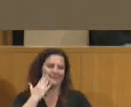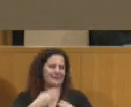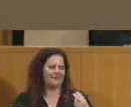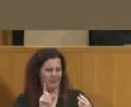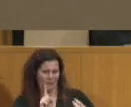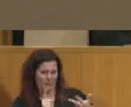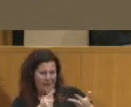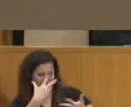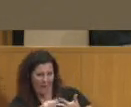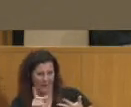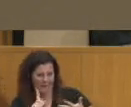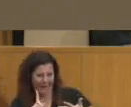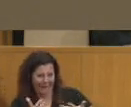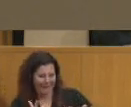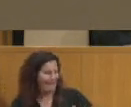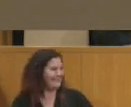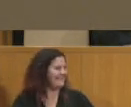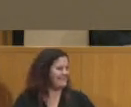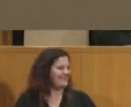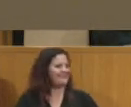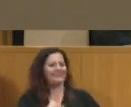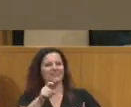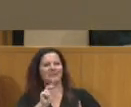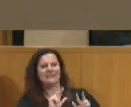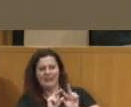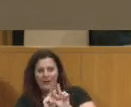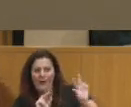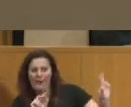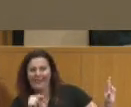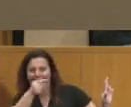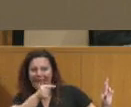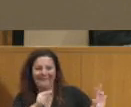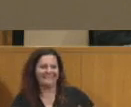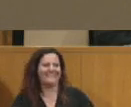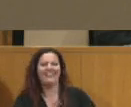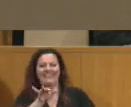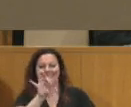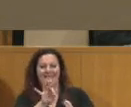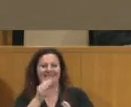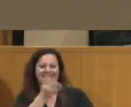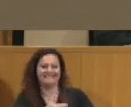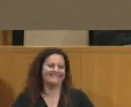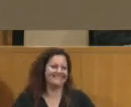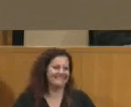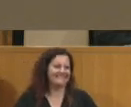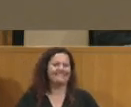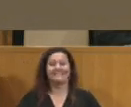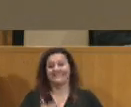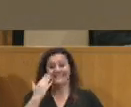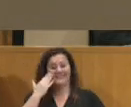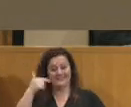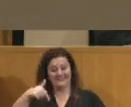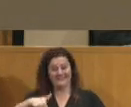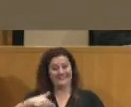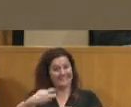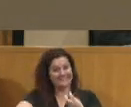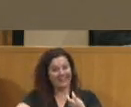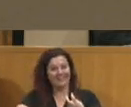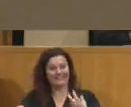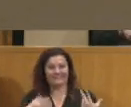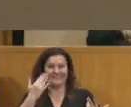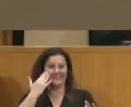and undoubtedly Eastland. So I look forward to this next 2 years and all the great work we're going to do in